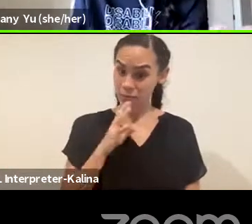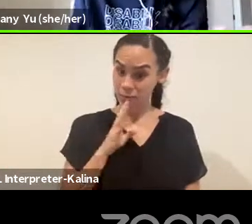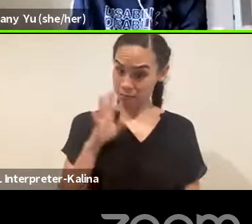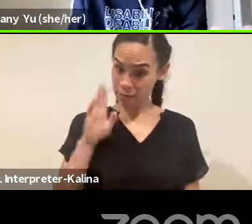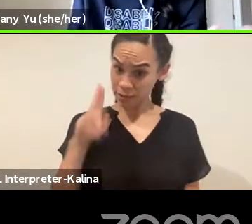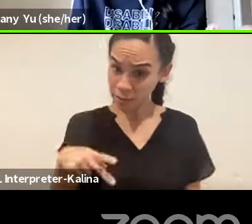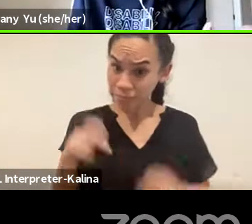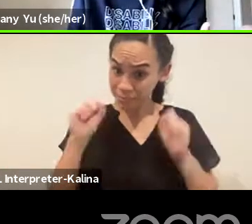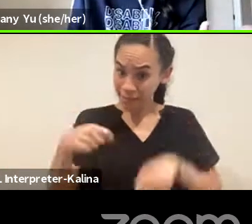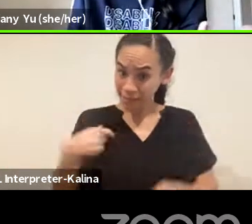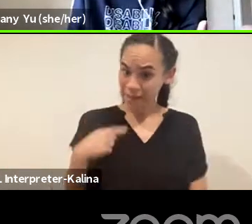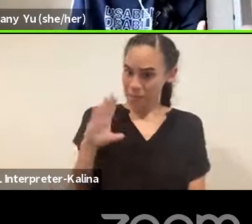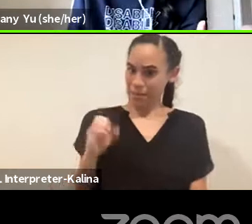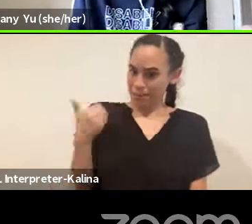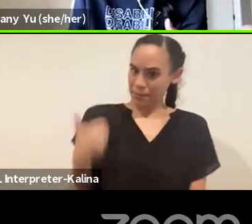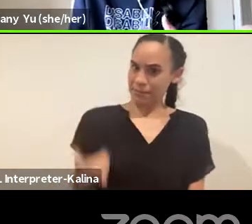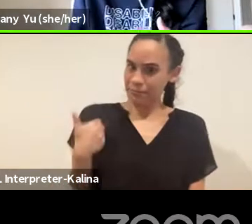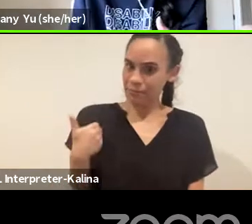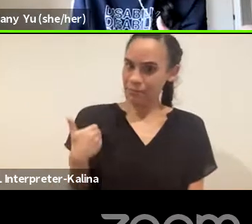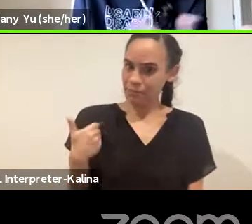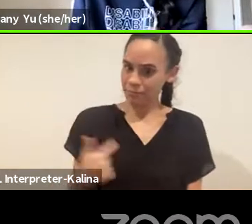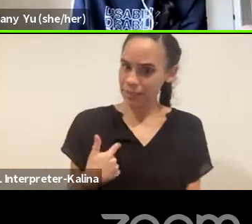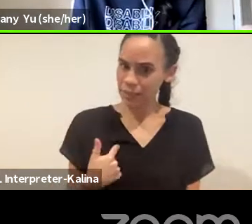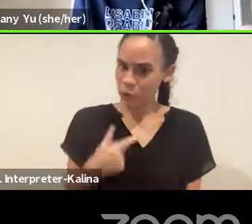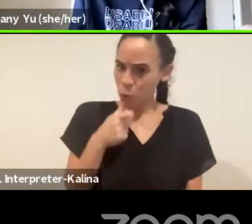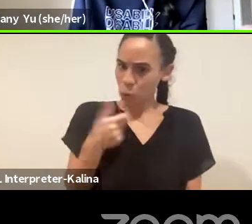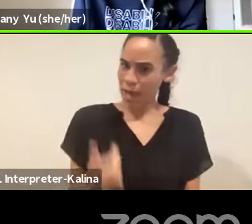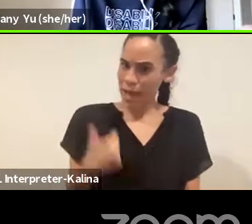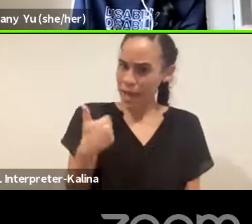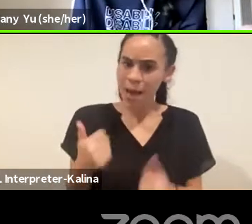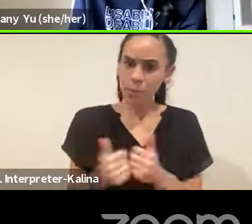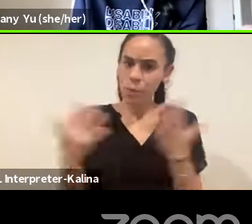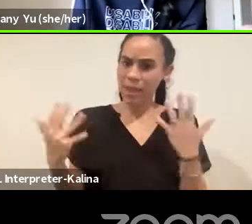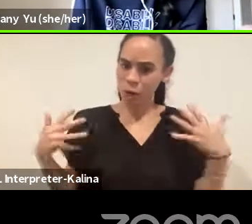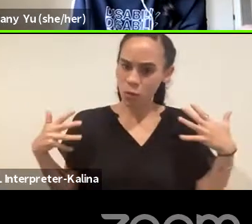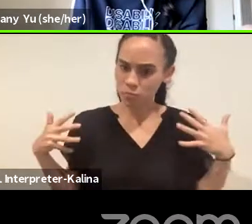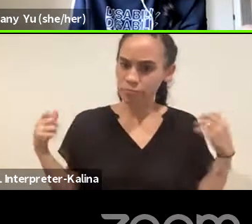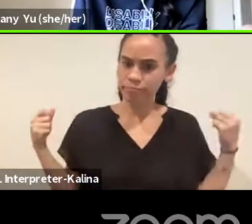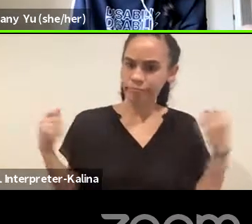just be who I am without fear?